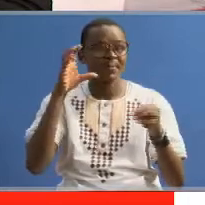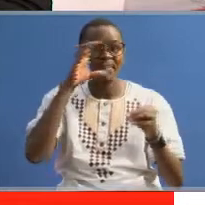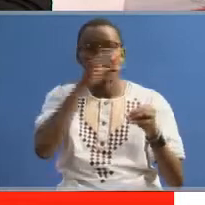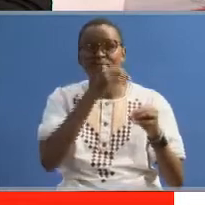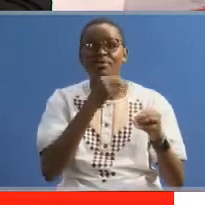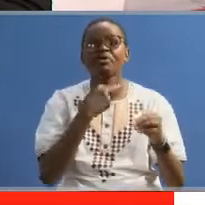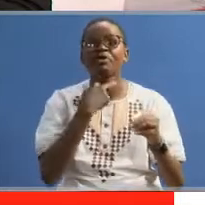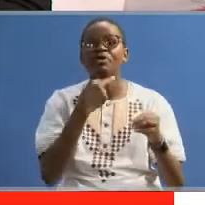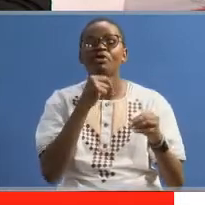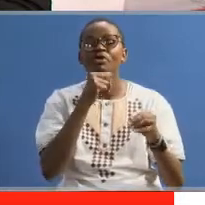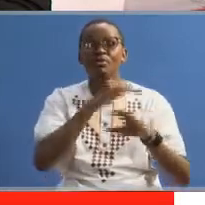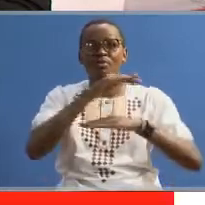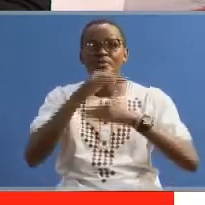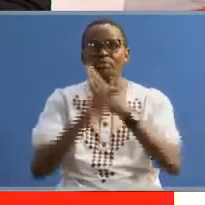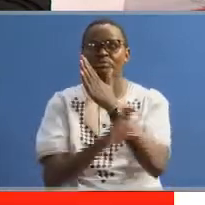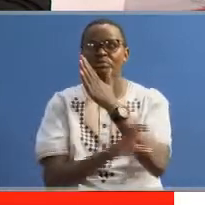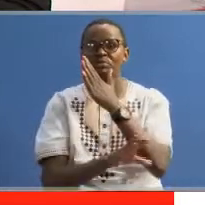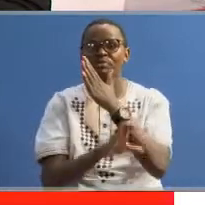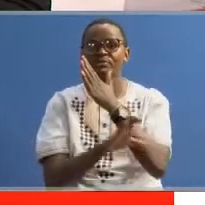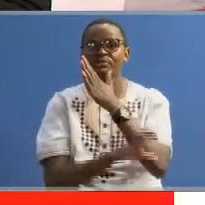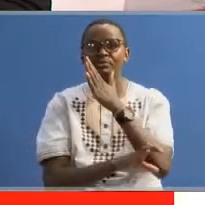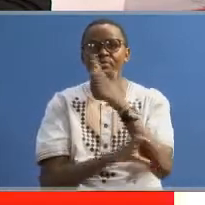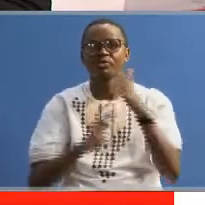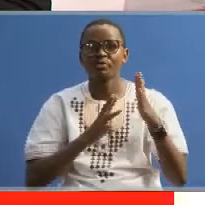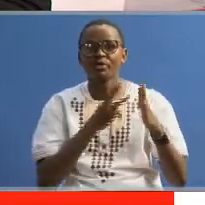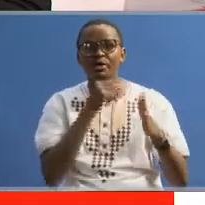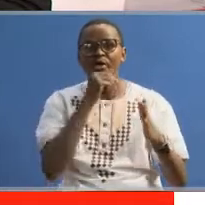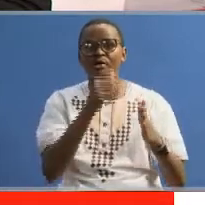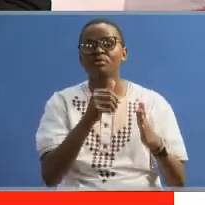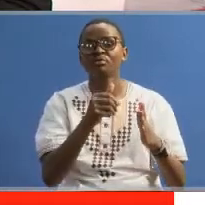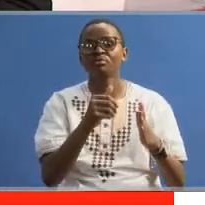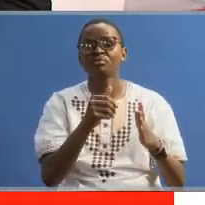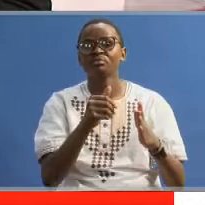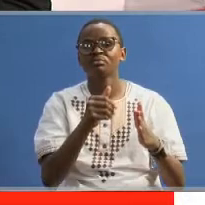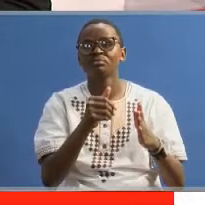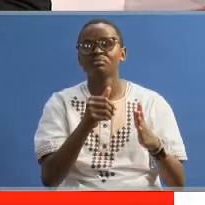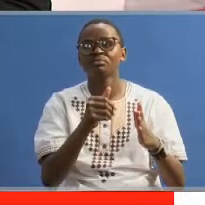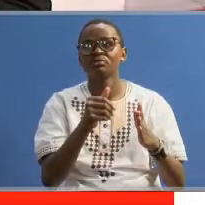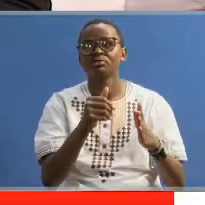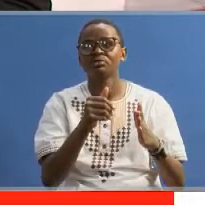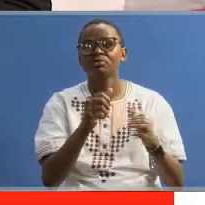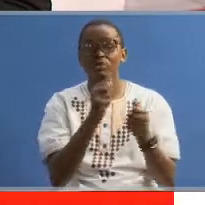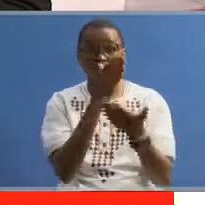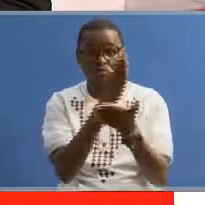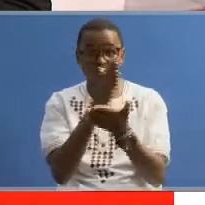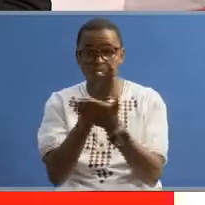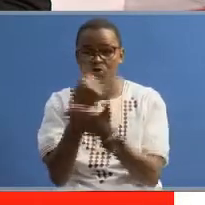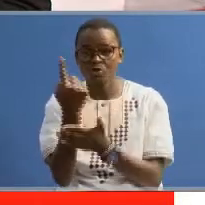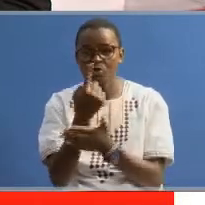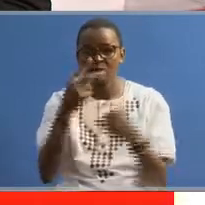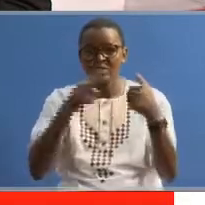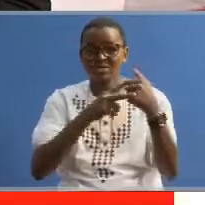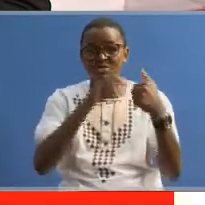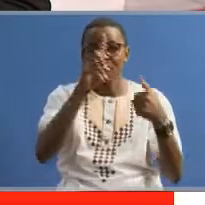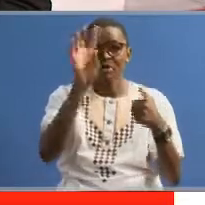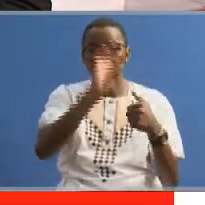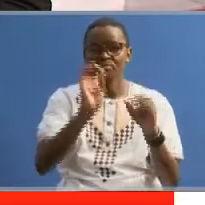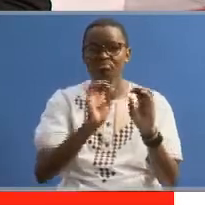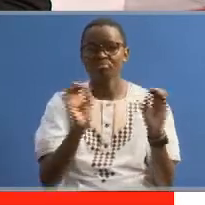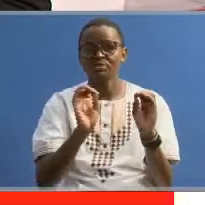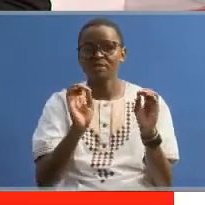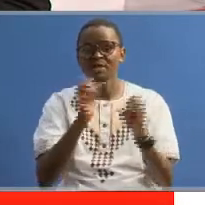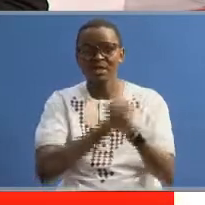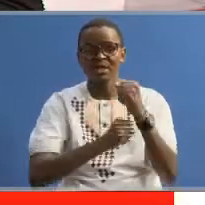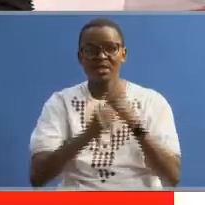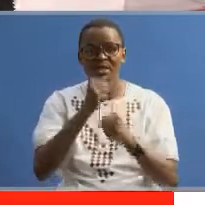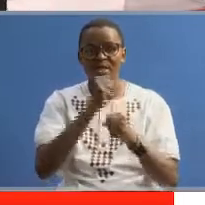is not all over the country, we cannot say with certainty that it's only that 71. And you see this, the